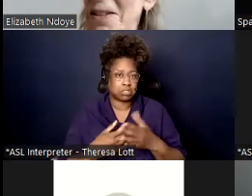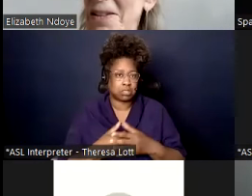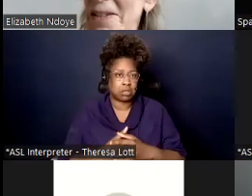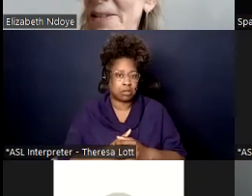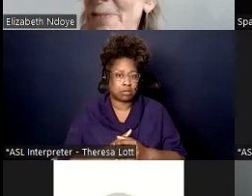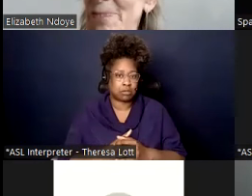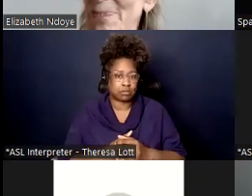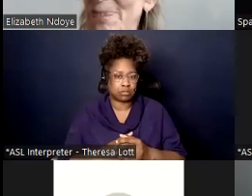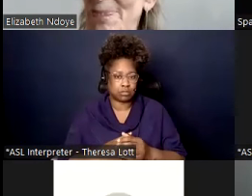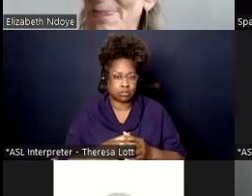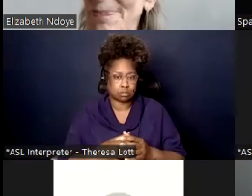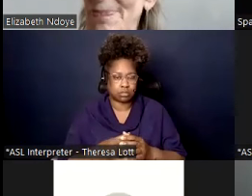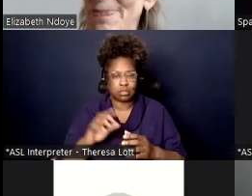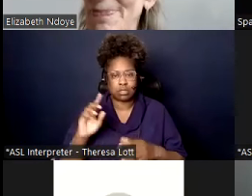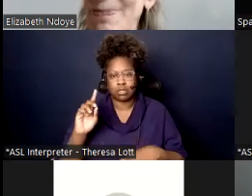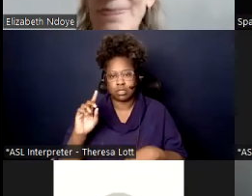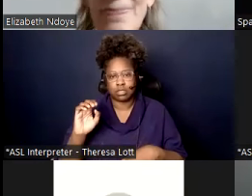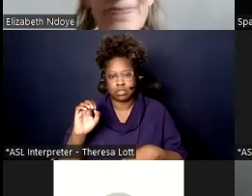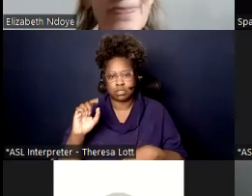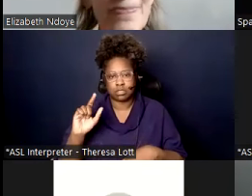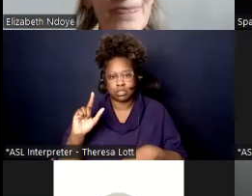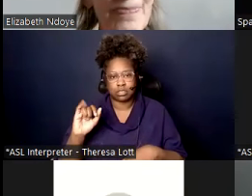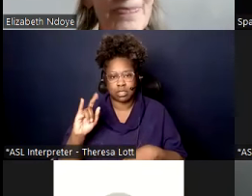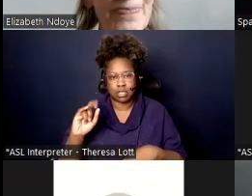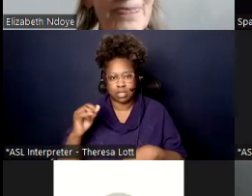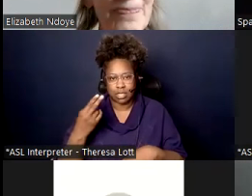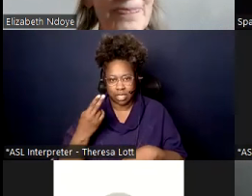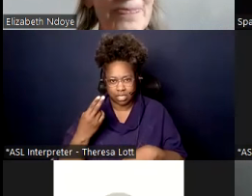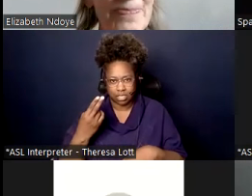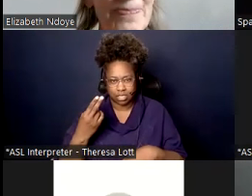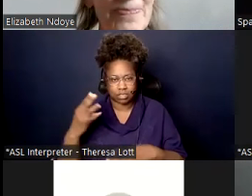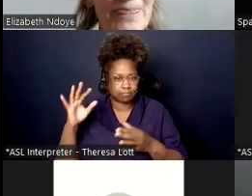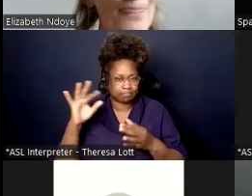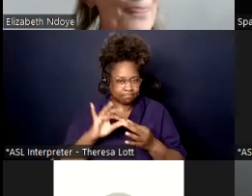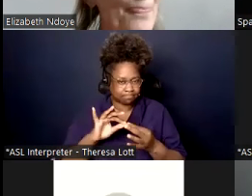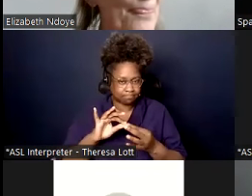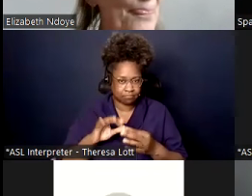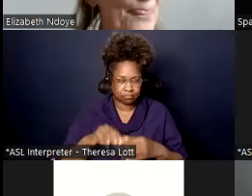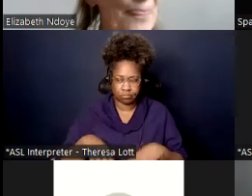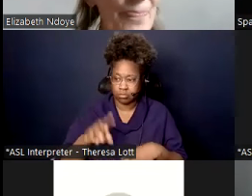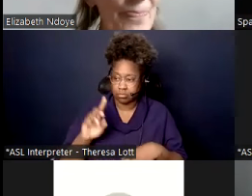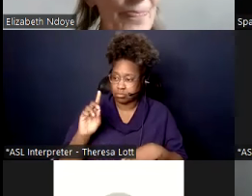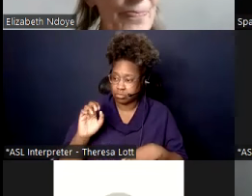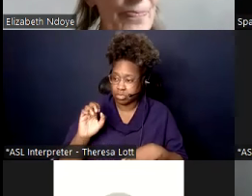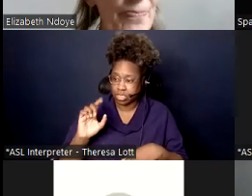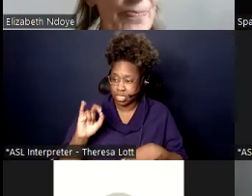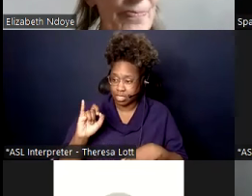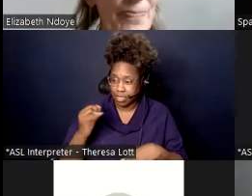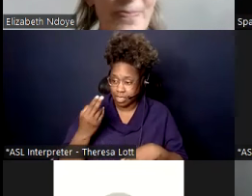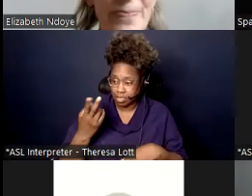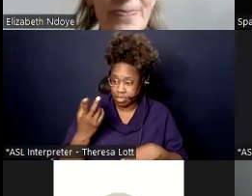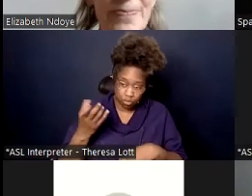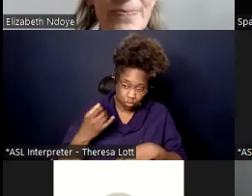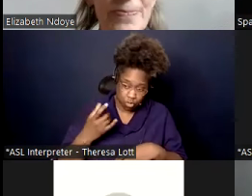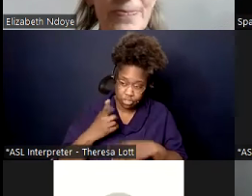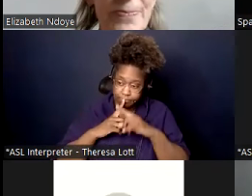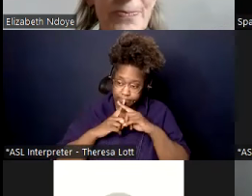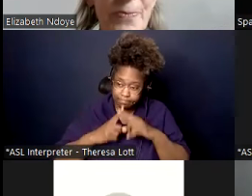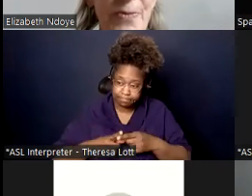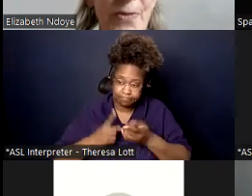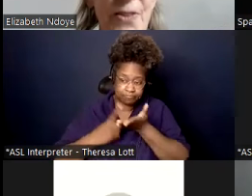We actually have Delilah on the line, I think. Delilah, do you want to come off mute and talk a bit about what we're working